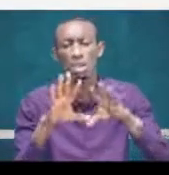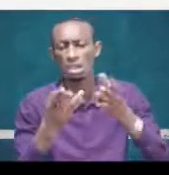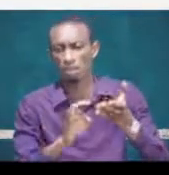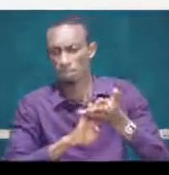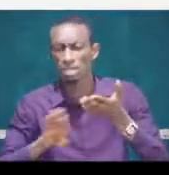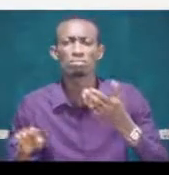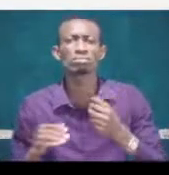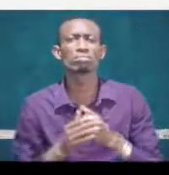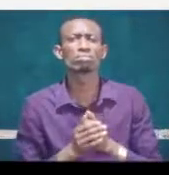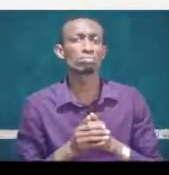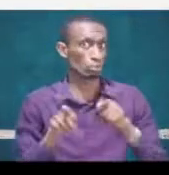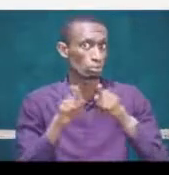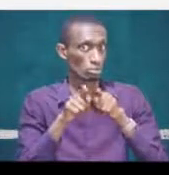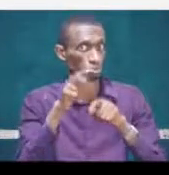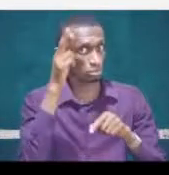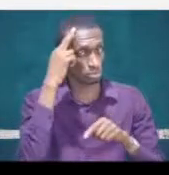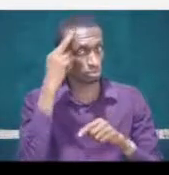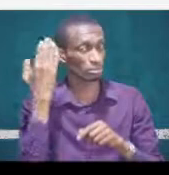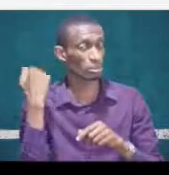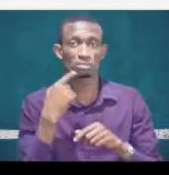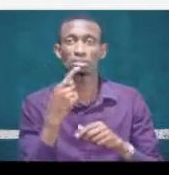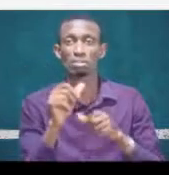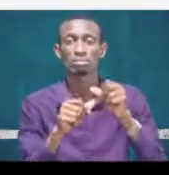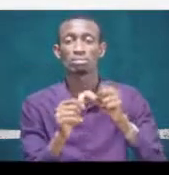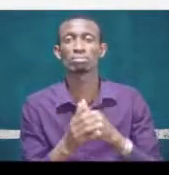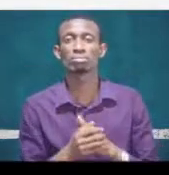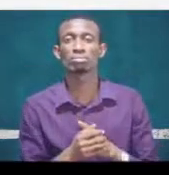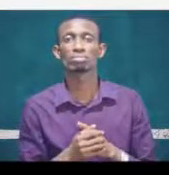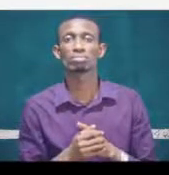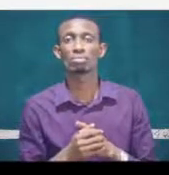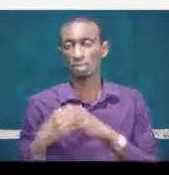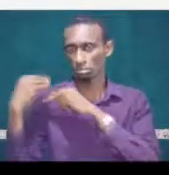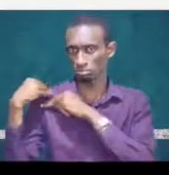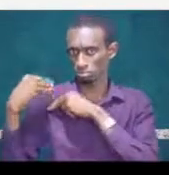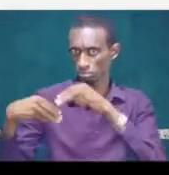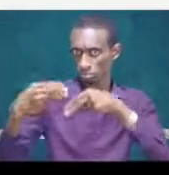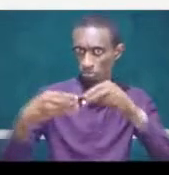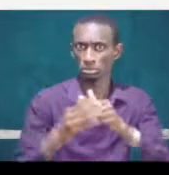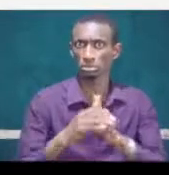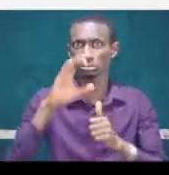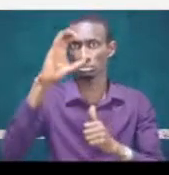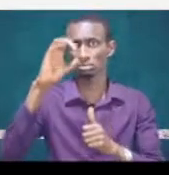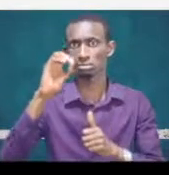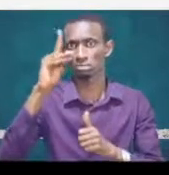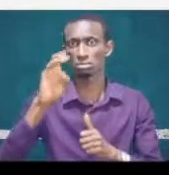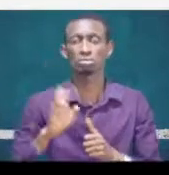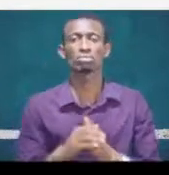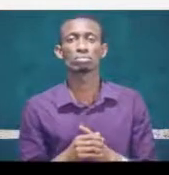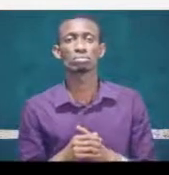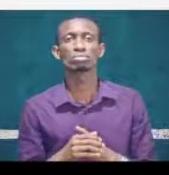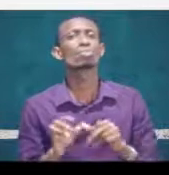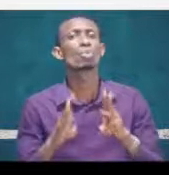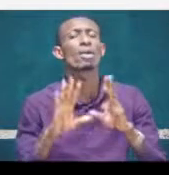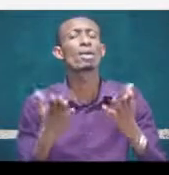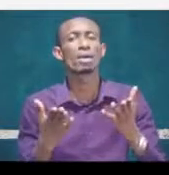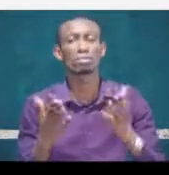like, remember when we were talking about the genetic code, the arrangement of letters like we do have